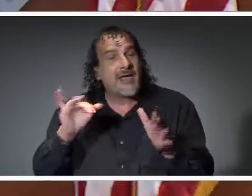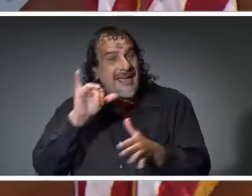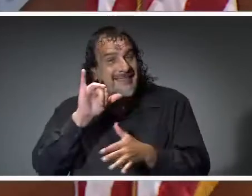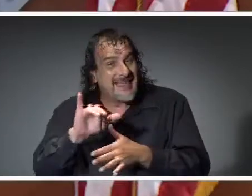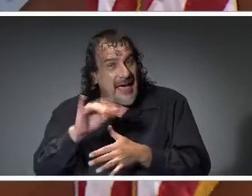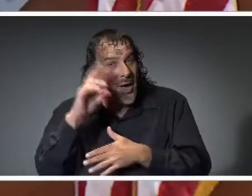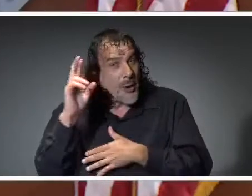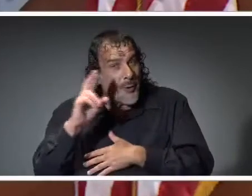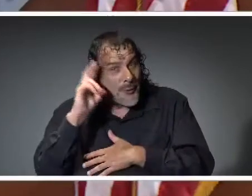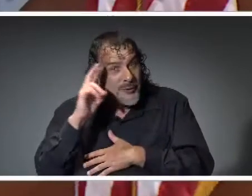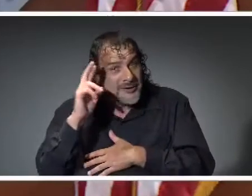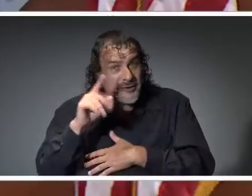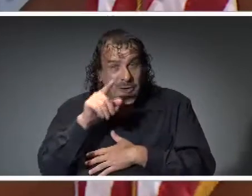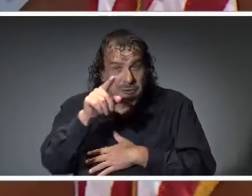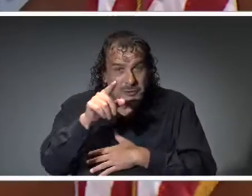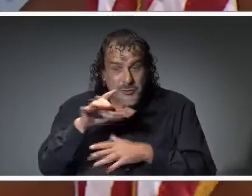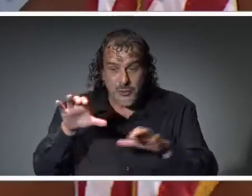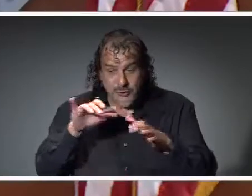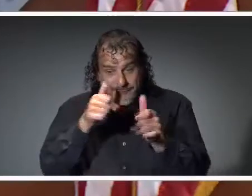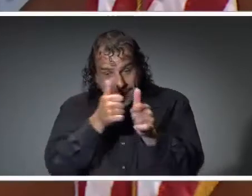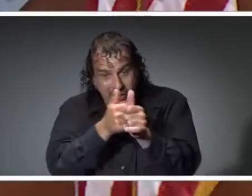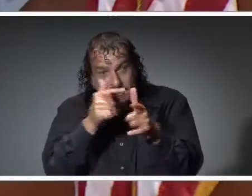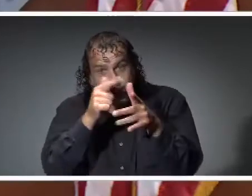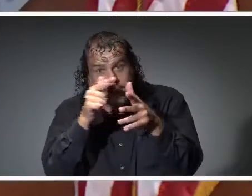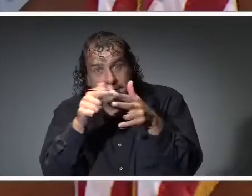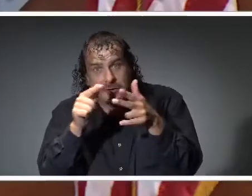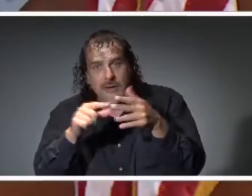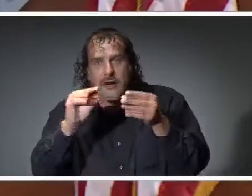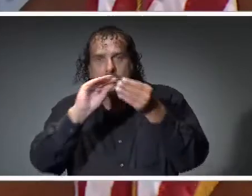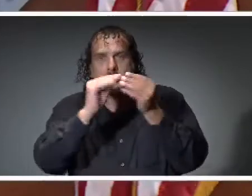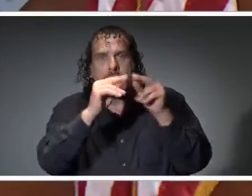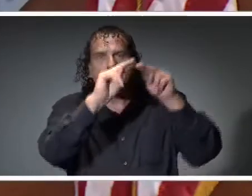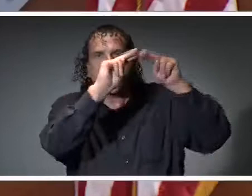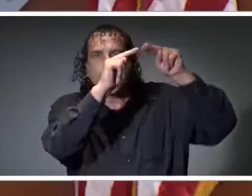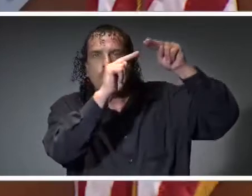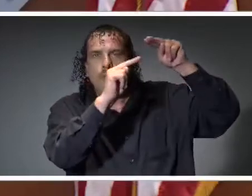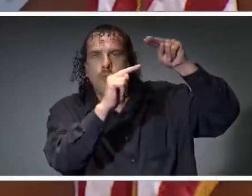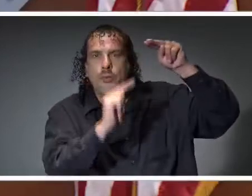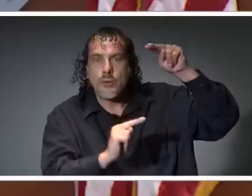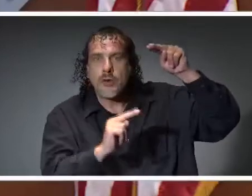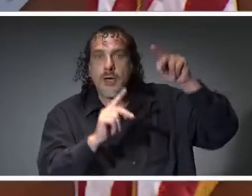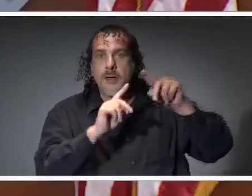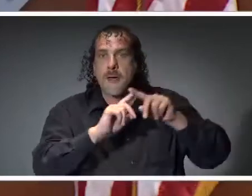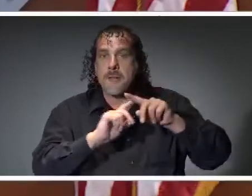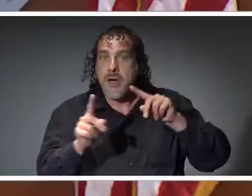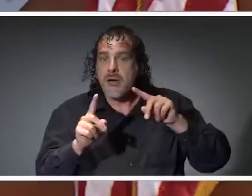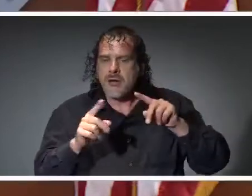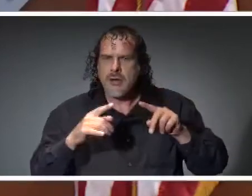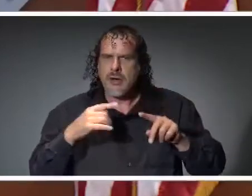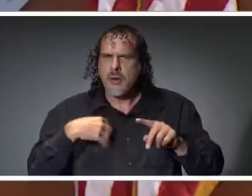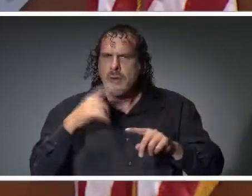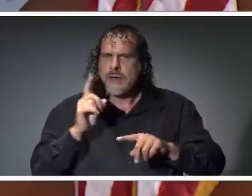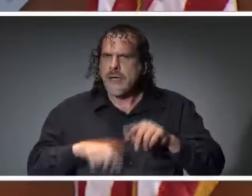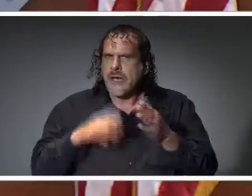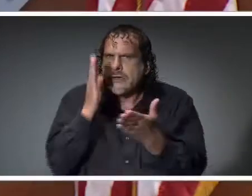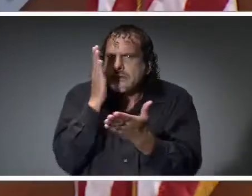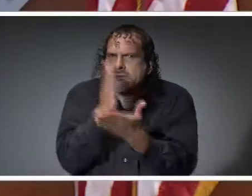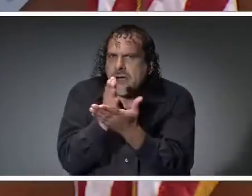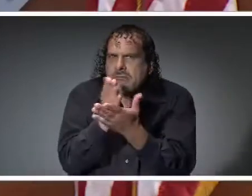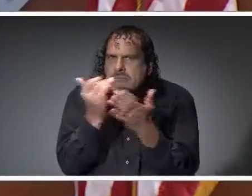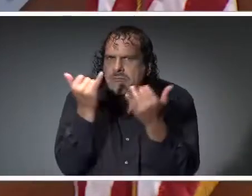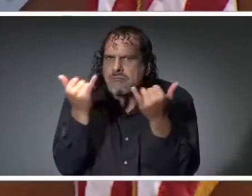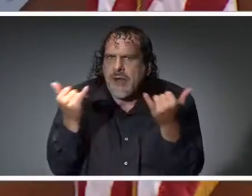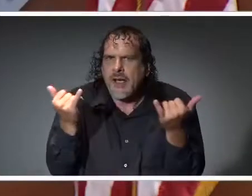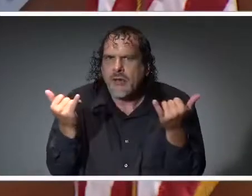of your hard work that the numbers continue to fall. But we cannot let up the gas.